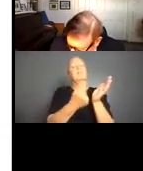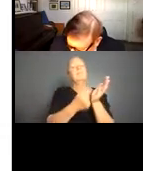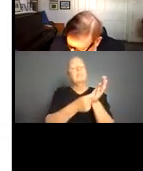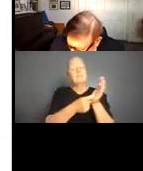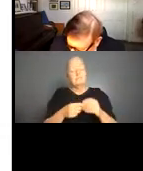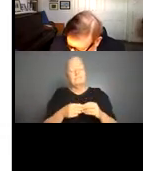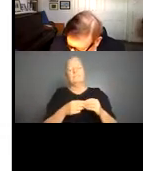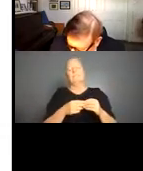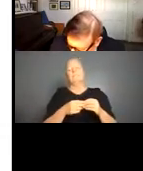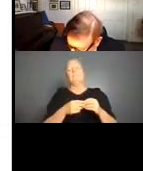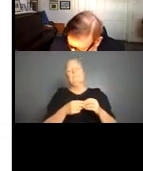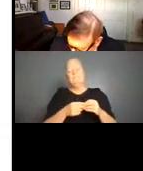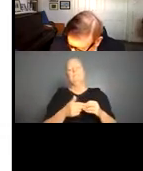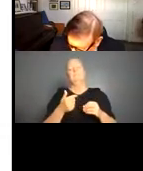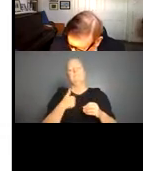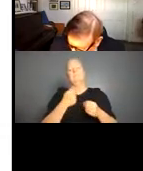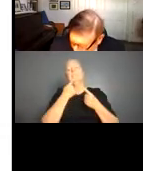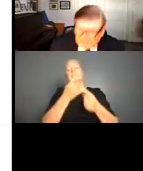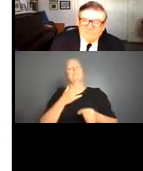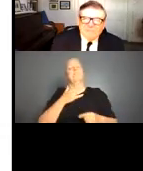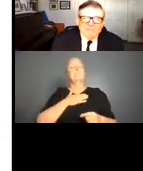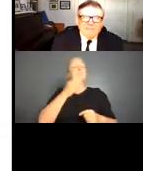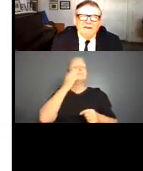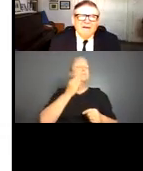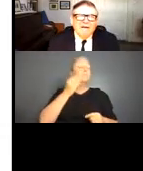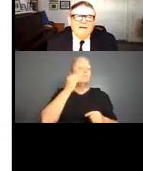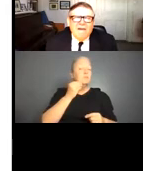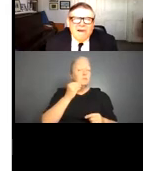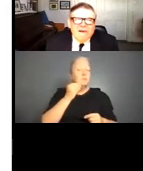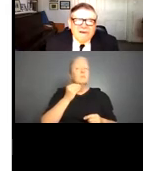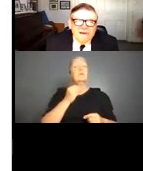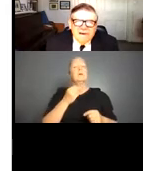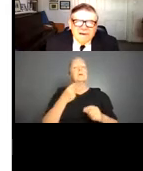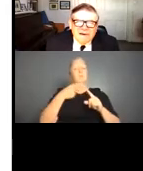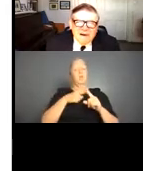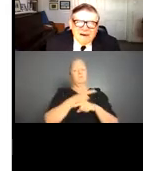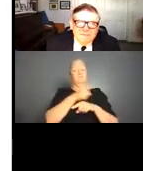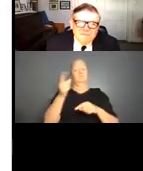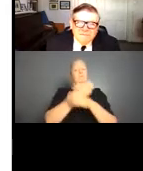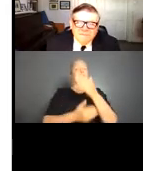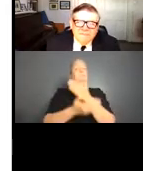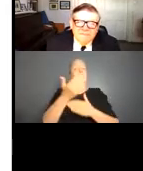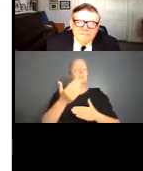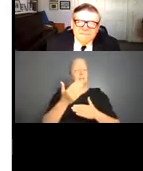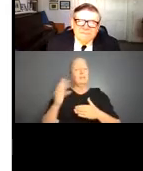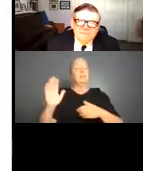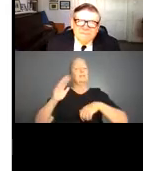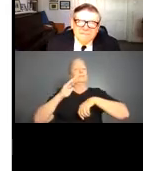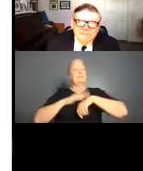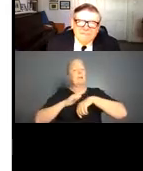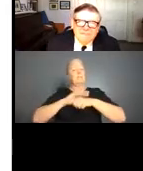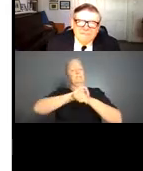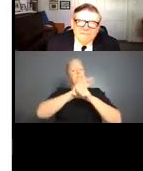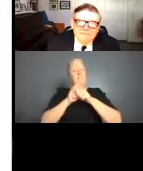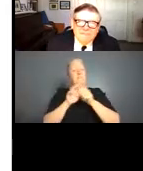some of the experiences that persons with disabilities experienced during the lockdown. We had a scenario